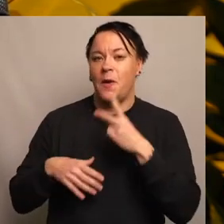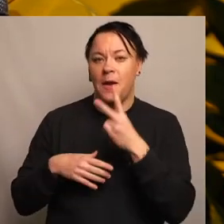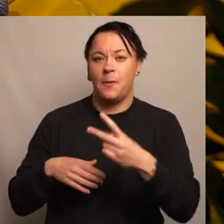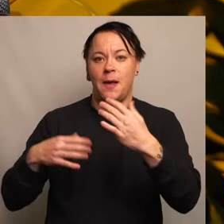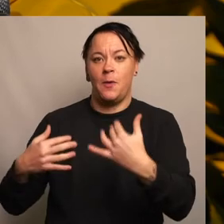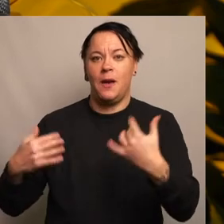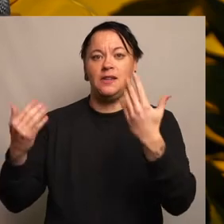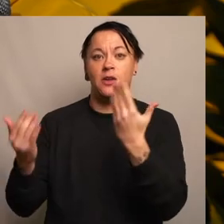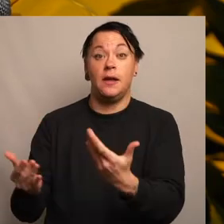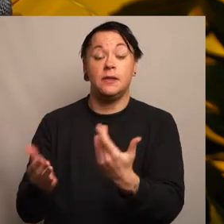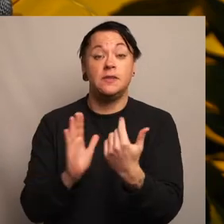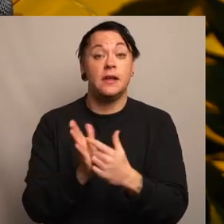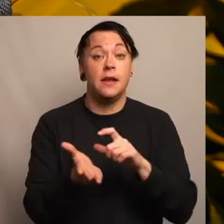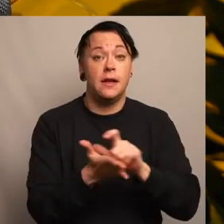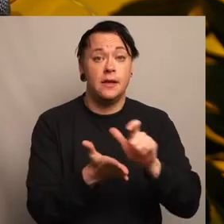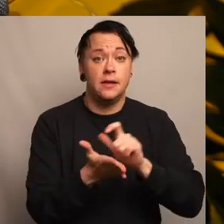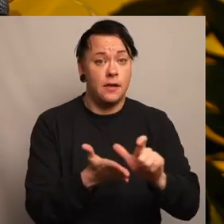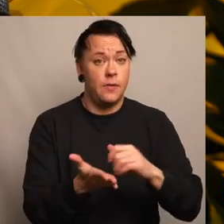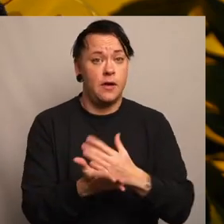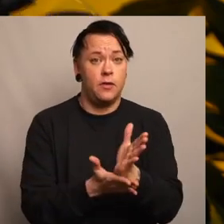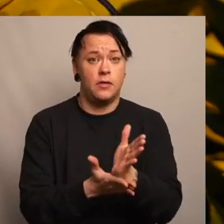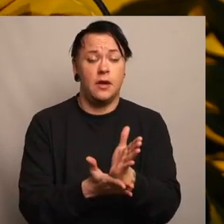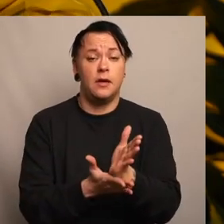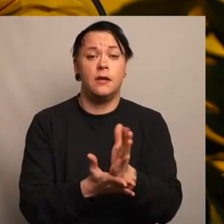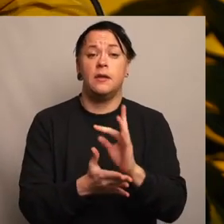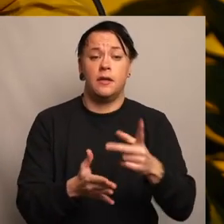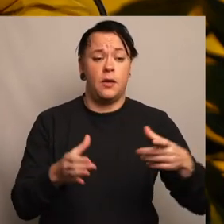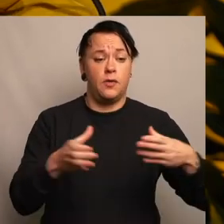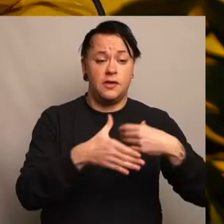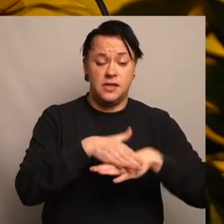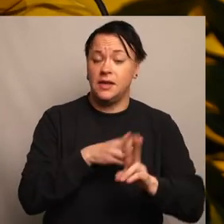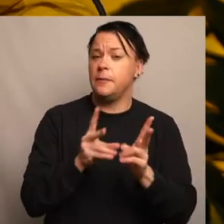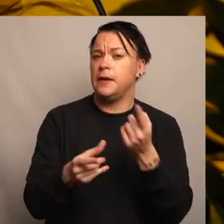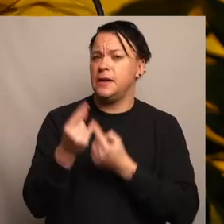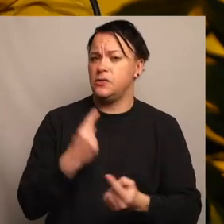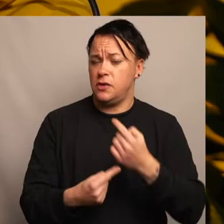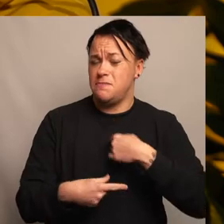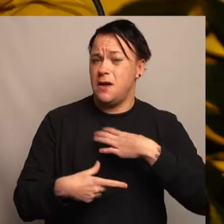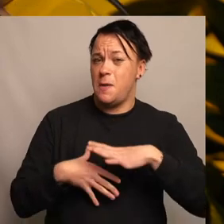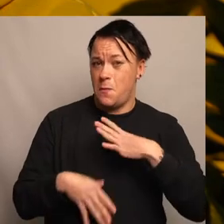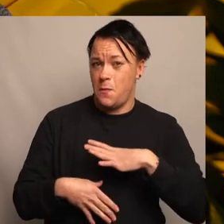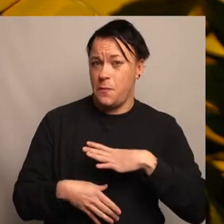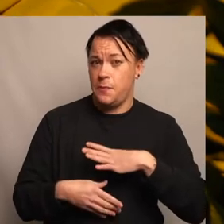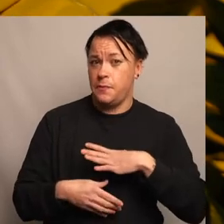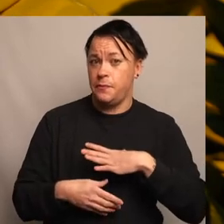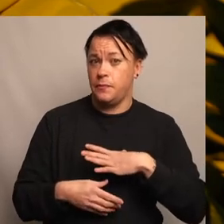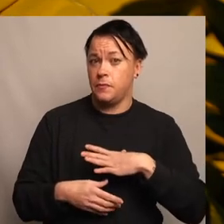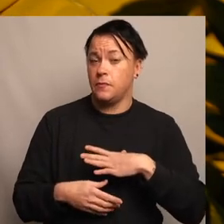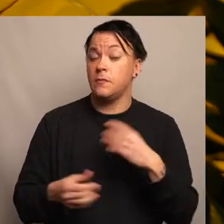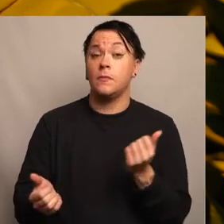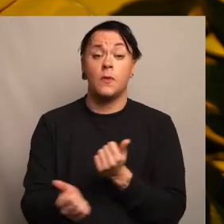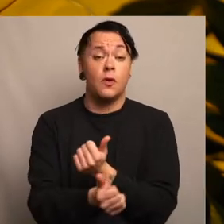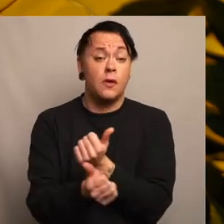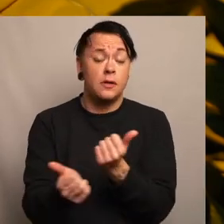through Instagram or having discussion within the community. So like there is like everyone has their own way of dealing